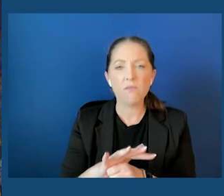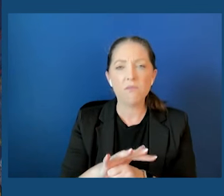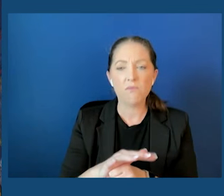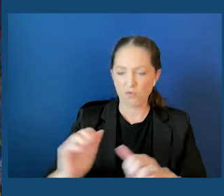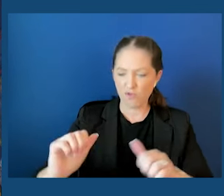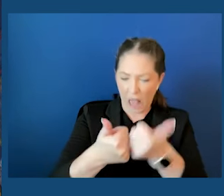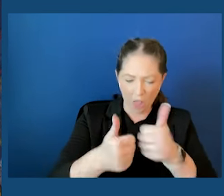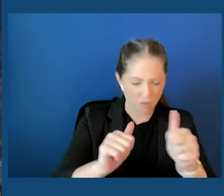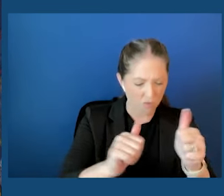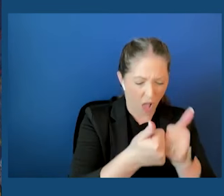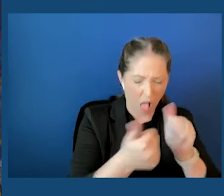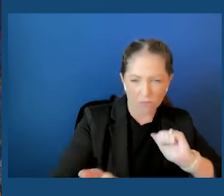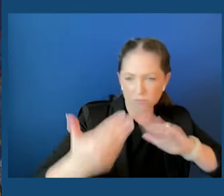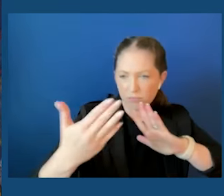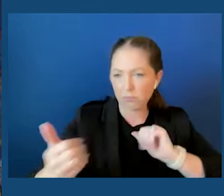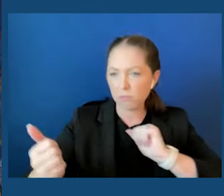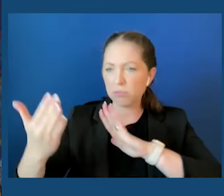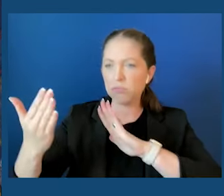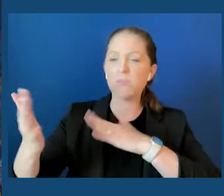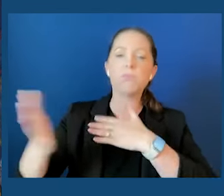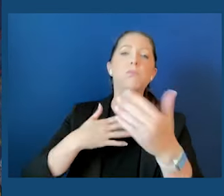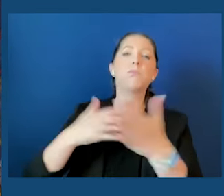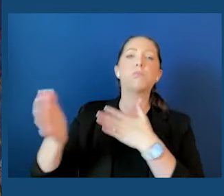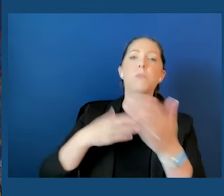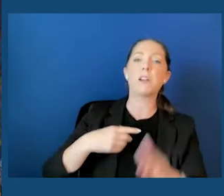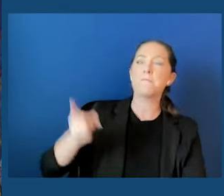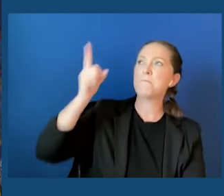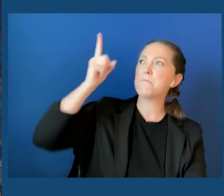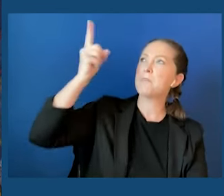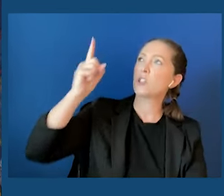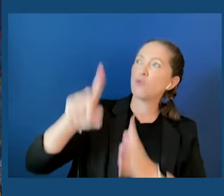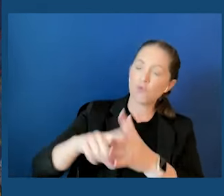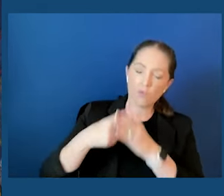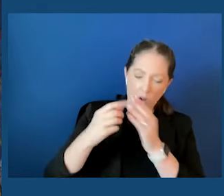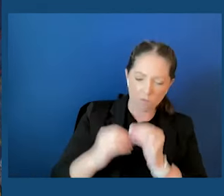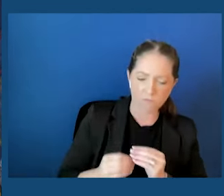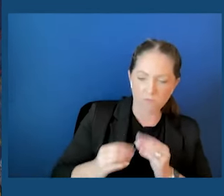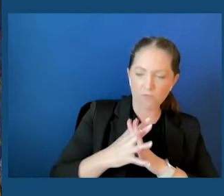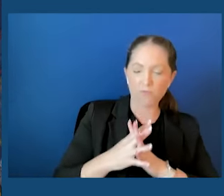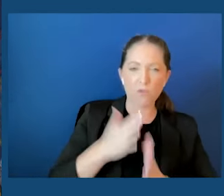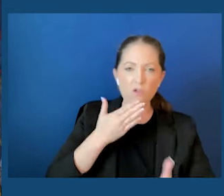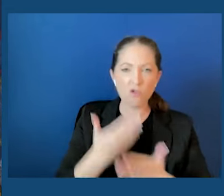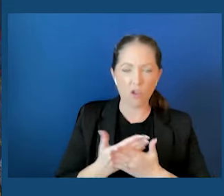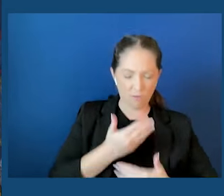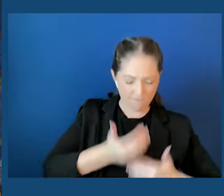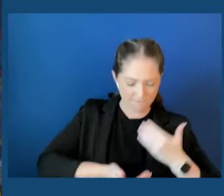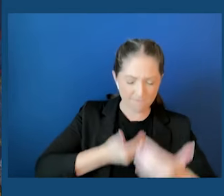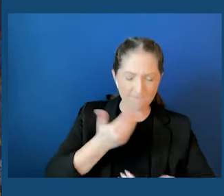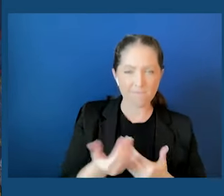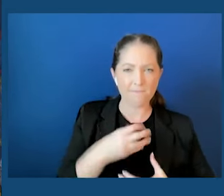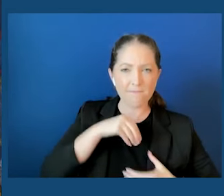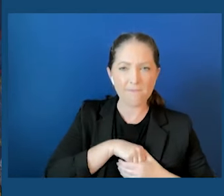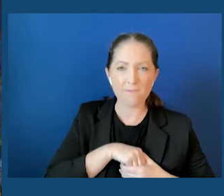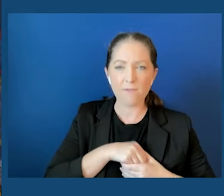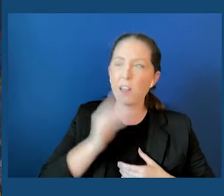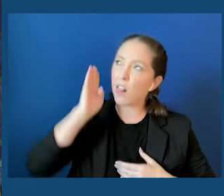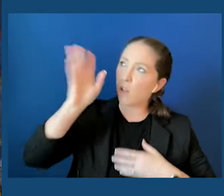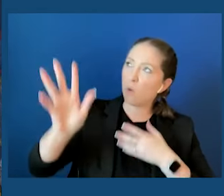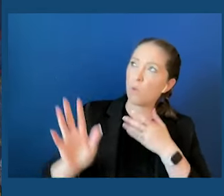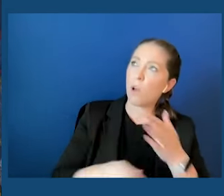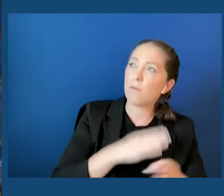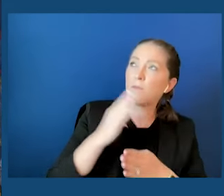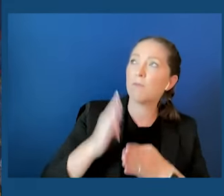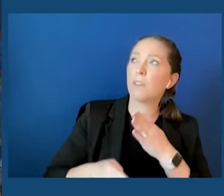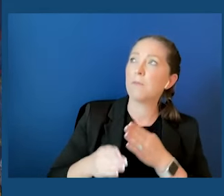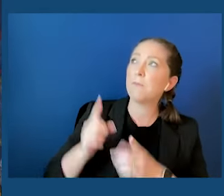ahead, that he that began a good work in us shall complete it until the day of Christ